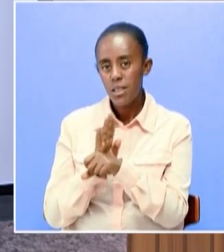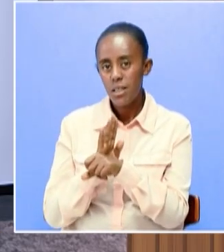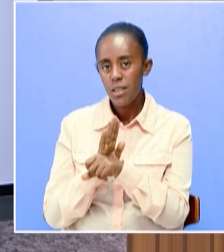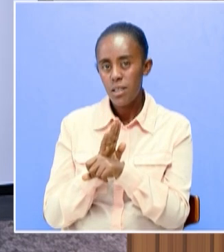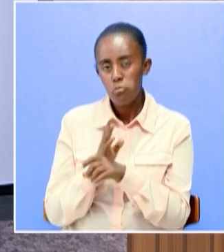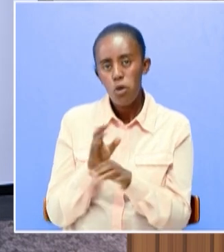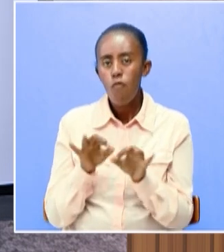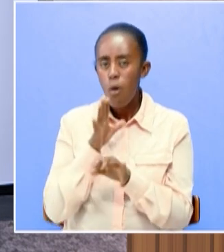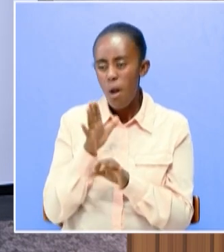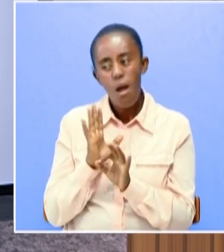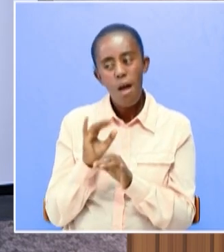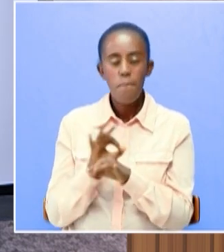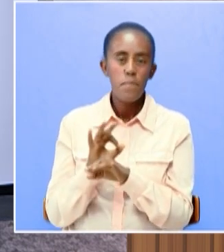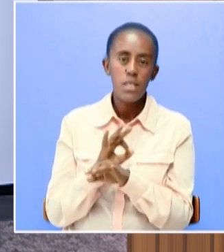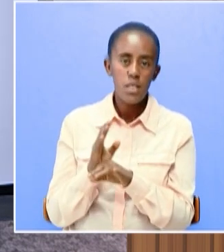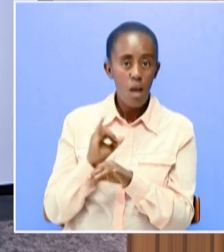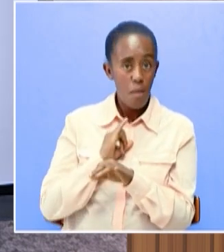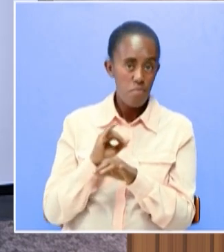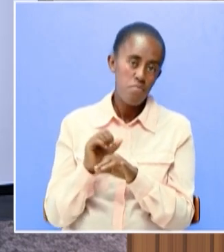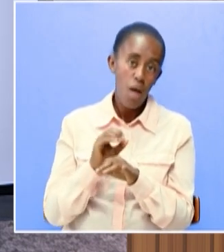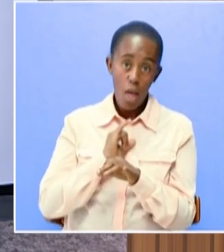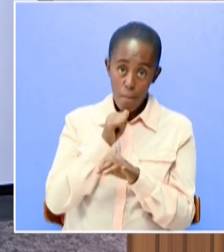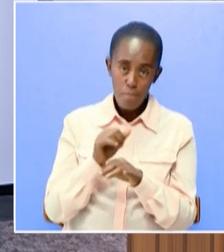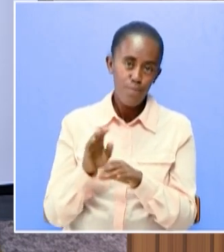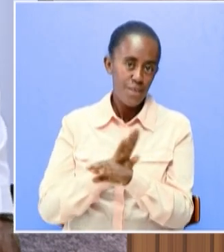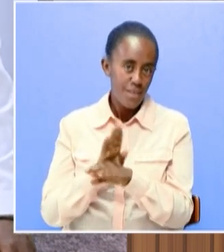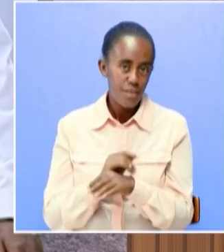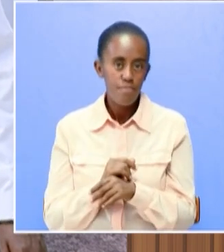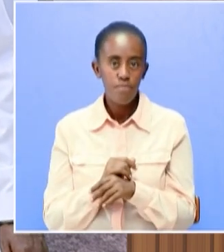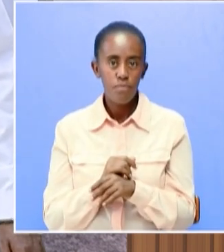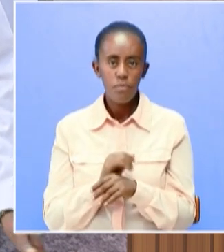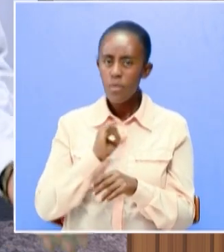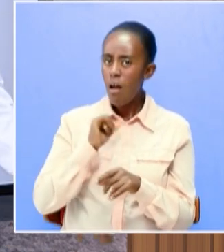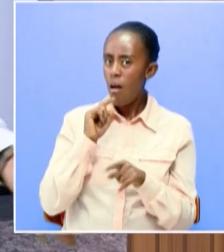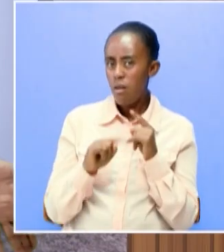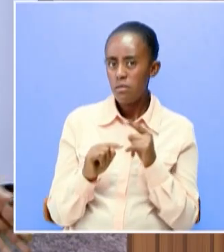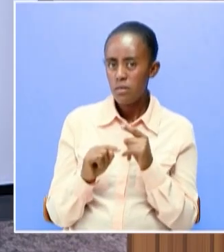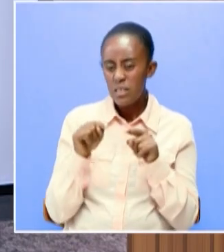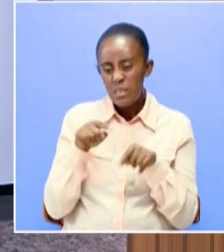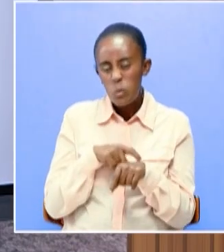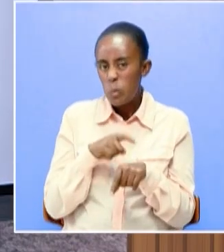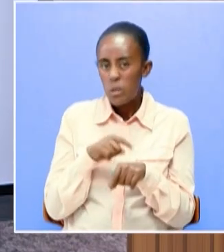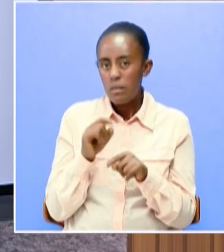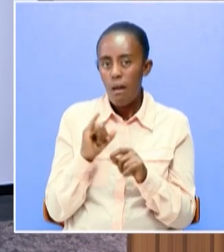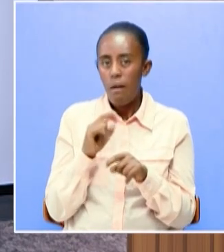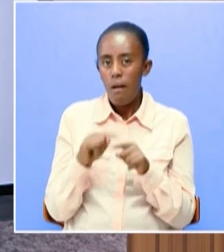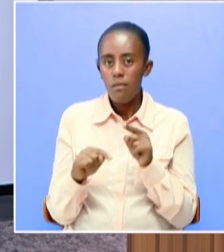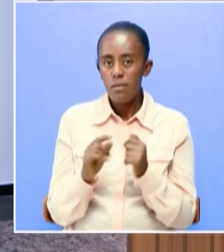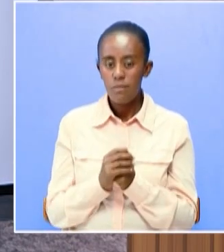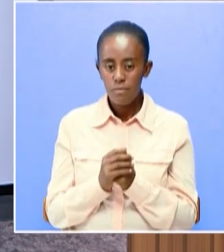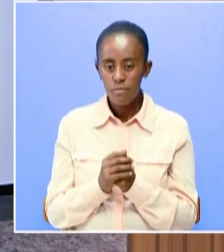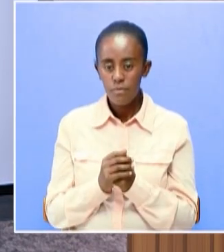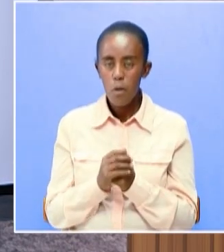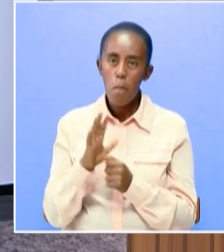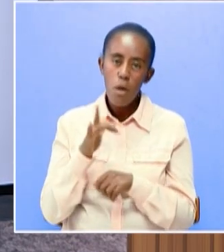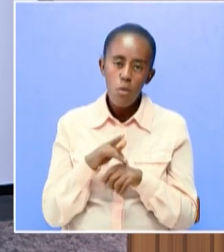Informal ways. I'm busy. Yeah? Another one is I can't at the moment. I can't at the moment.